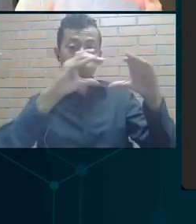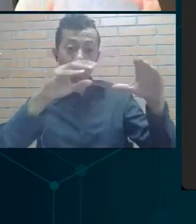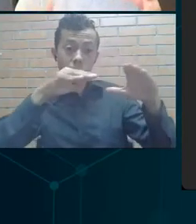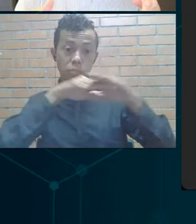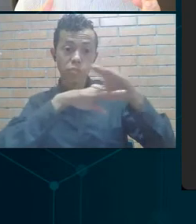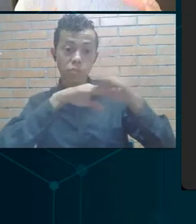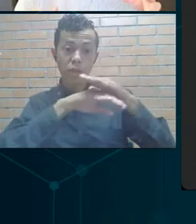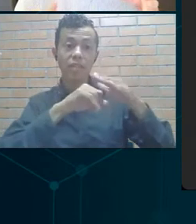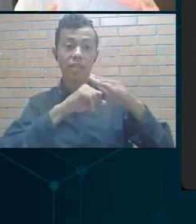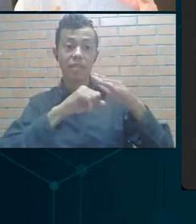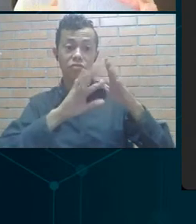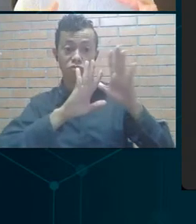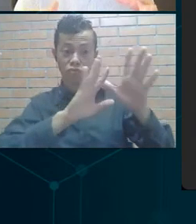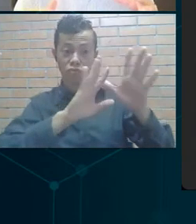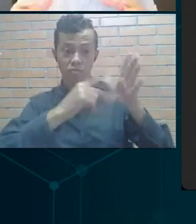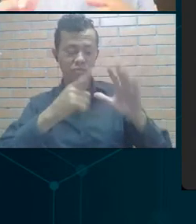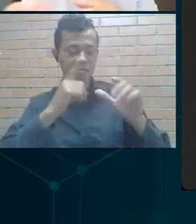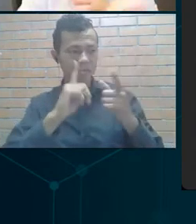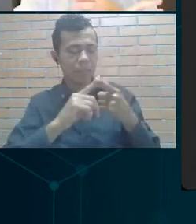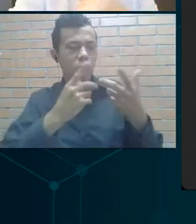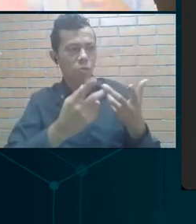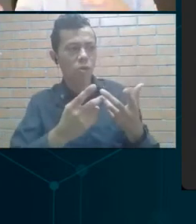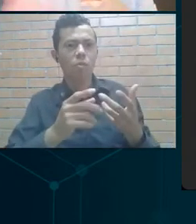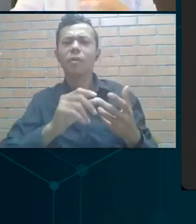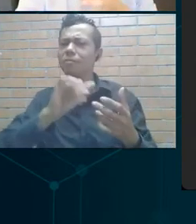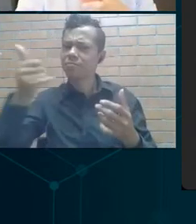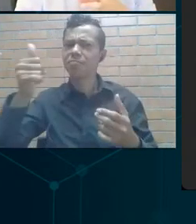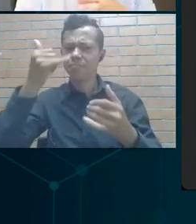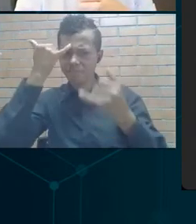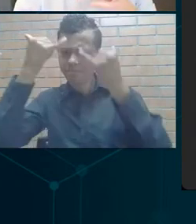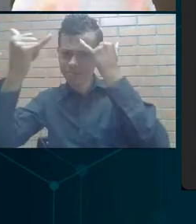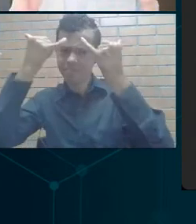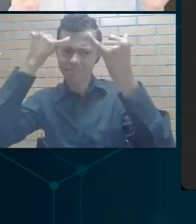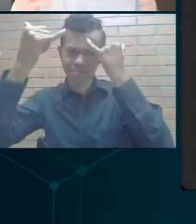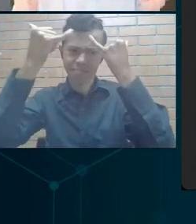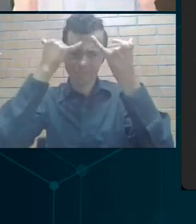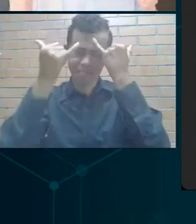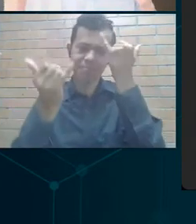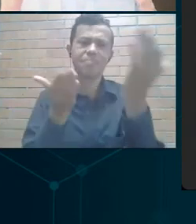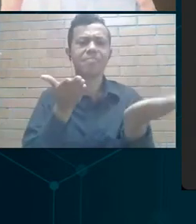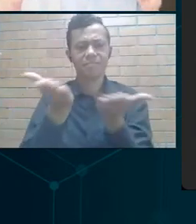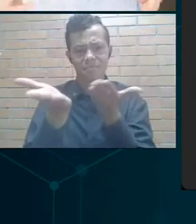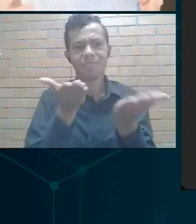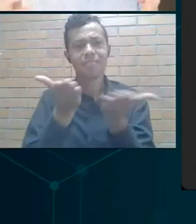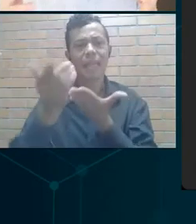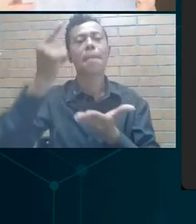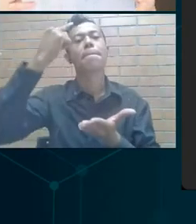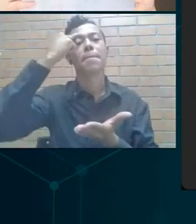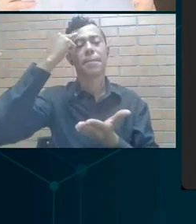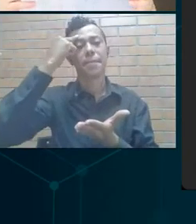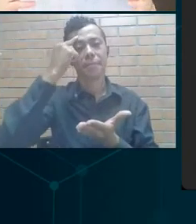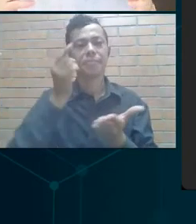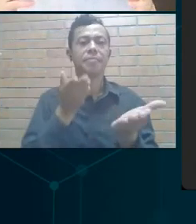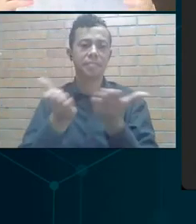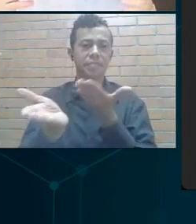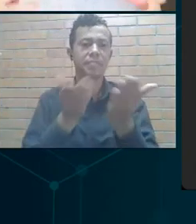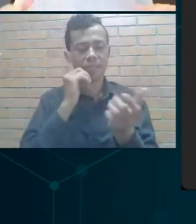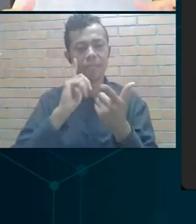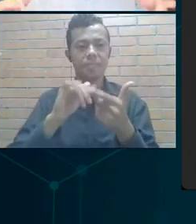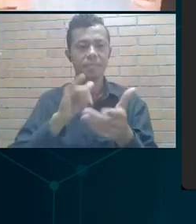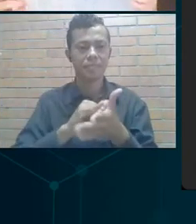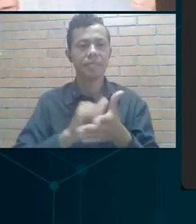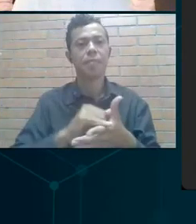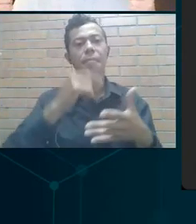you're thinking about the services themselves without using anything else of the traditional cloud components, like, for